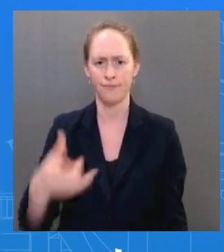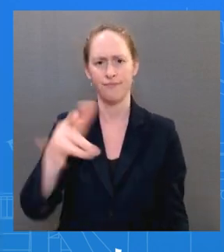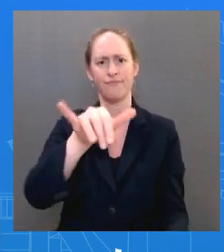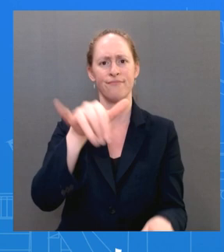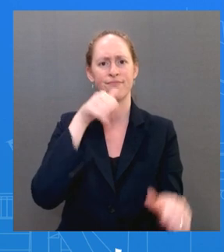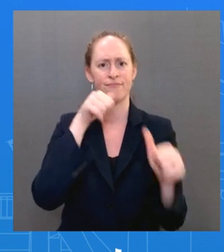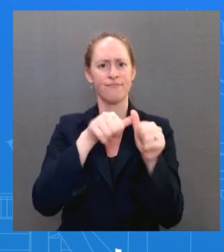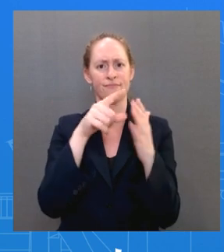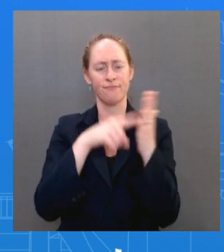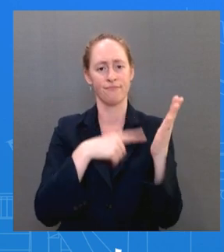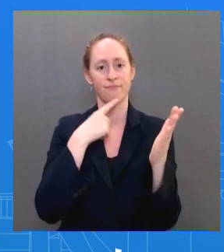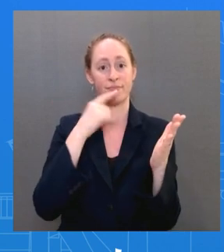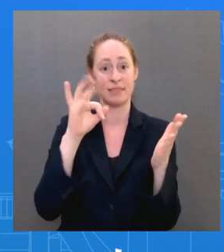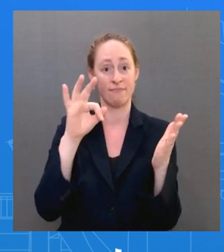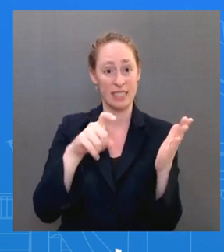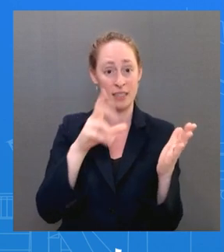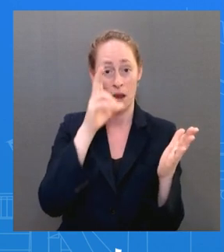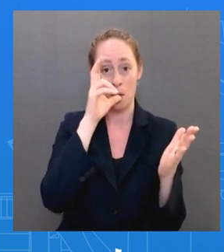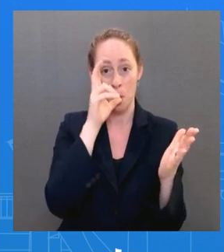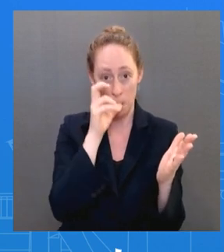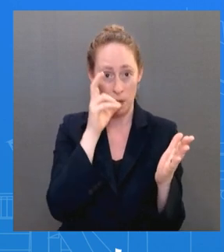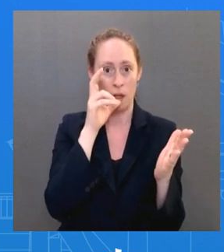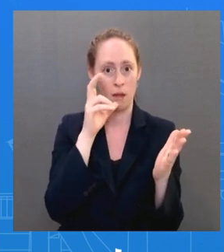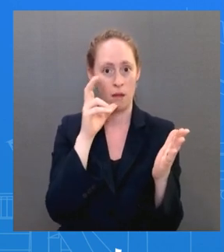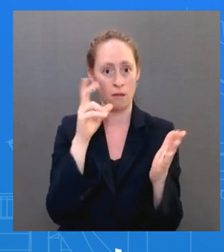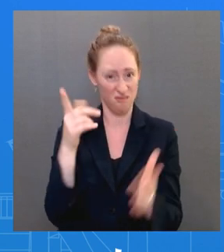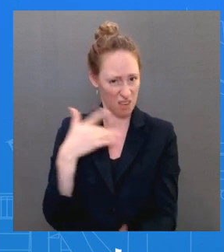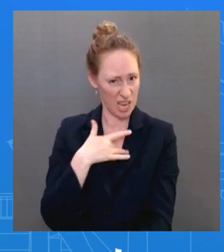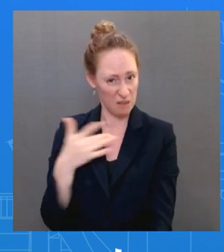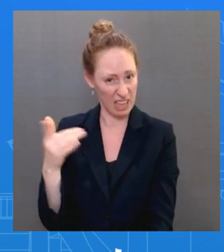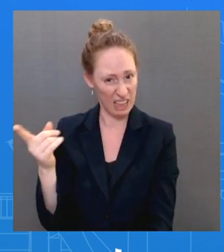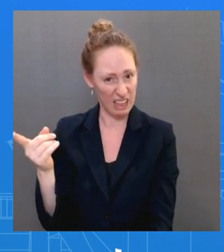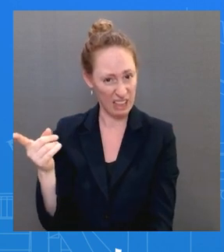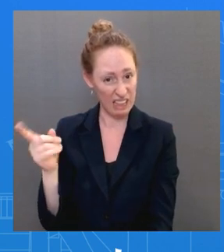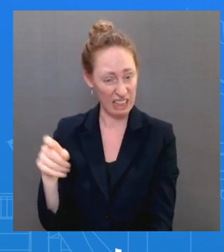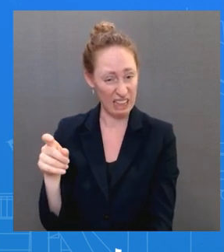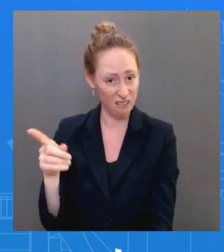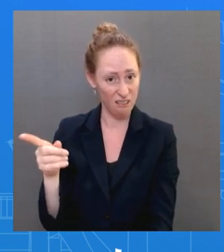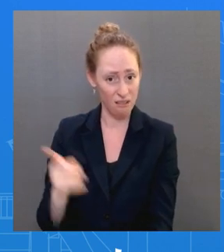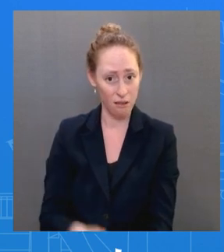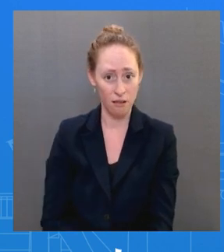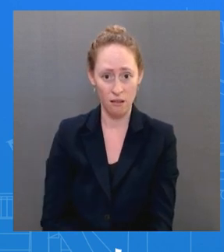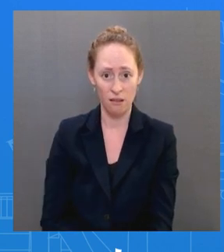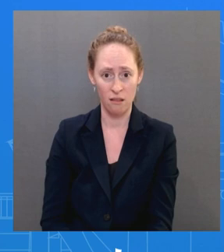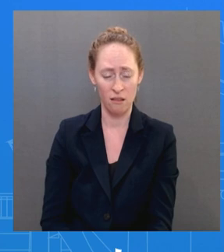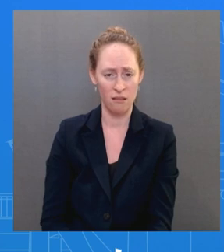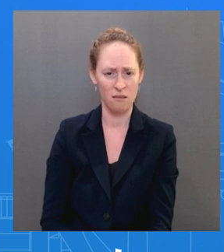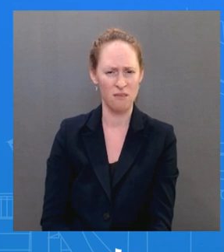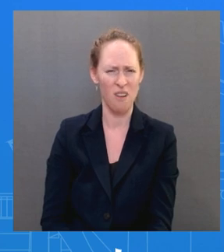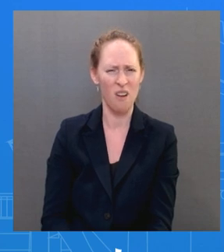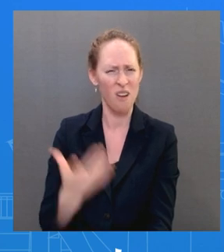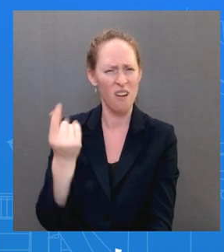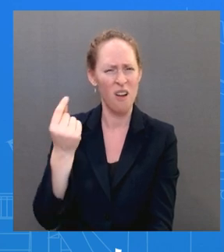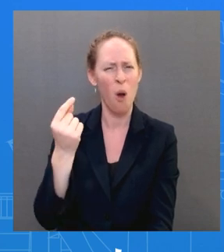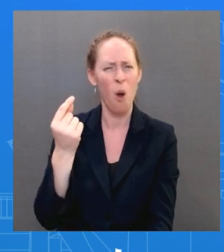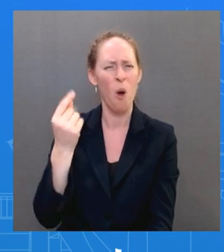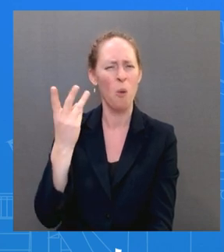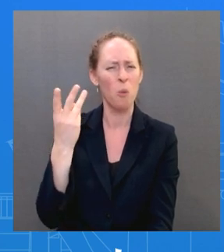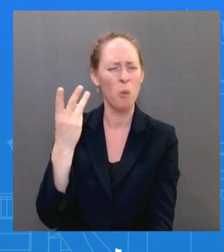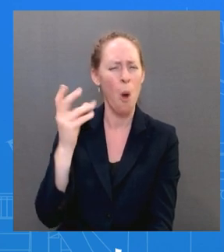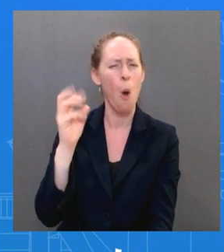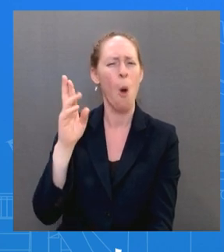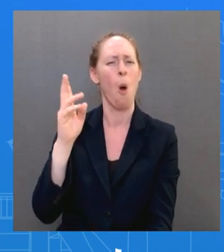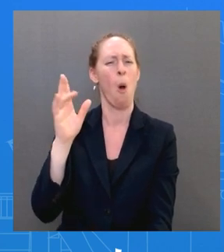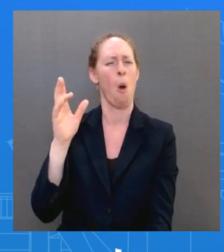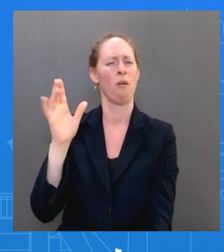Yeah, so as I think all of you know, because it's been disclosed for years, the president used to have asthma. He has what people talk about as reactive